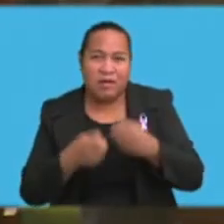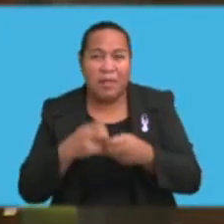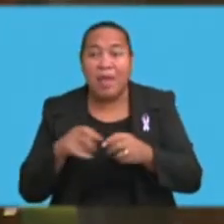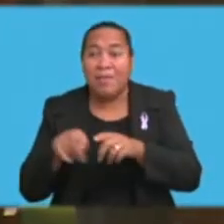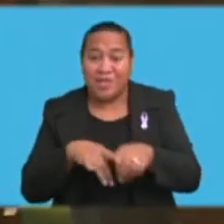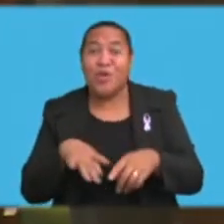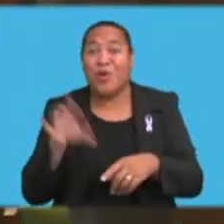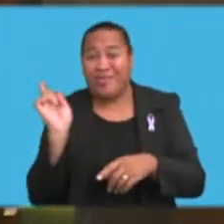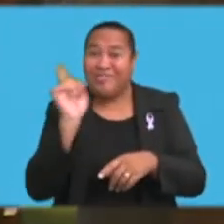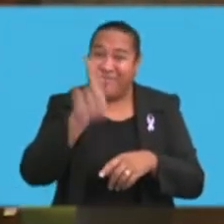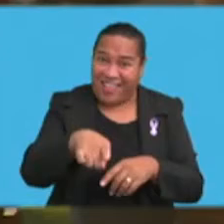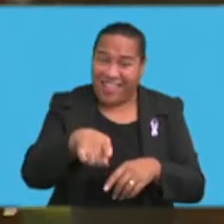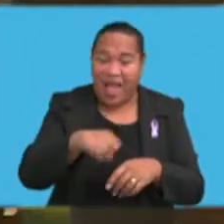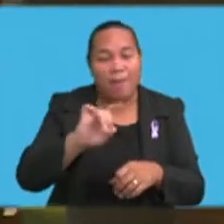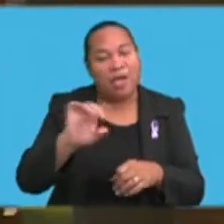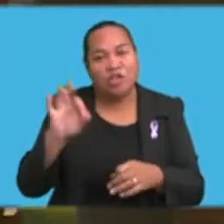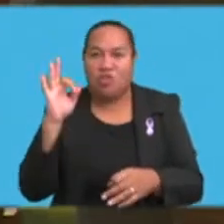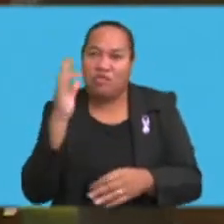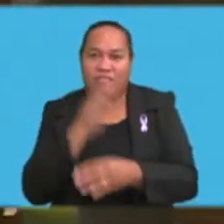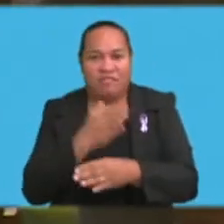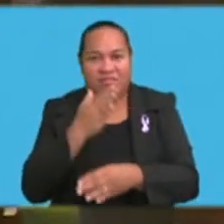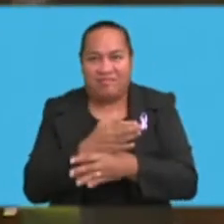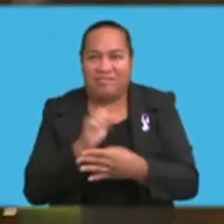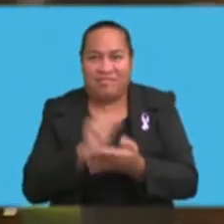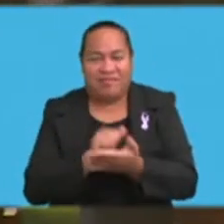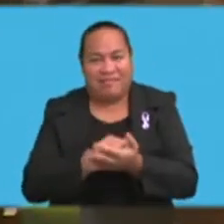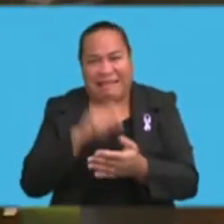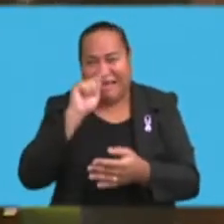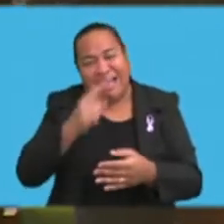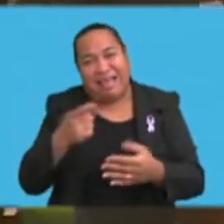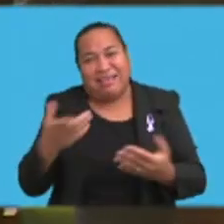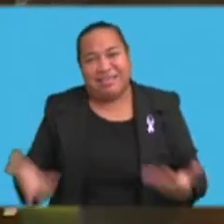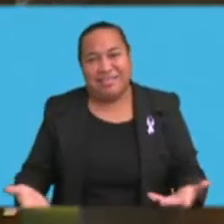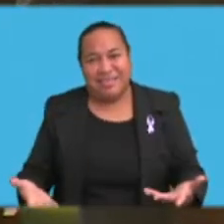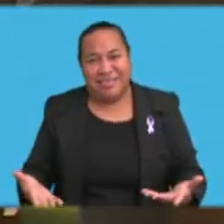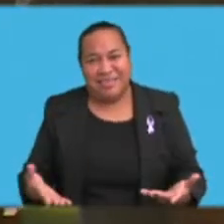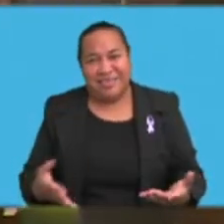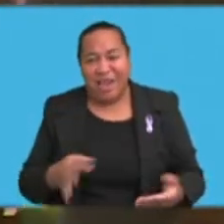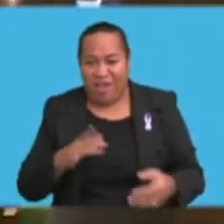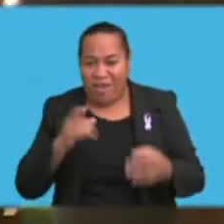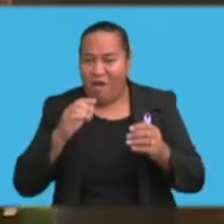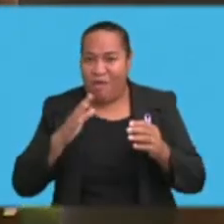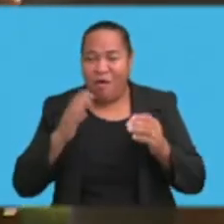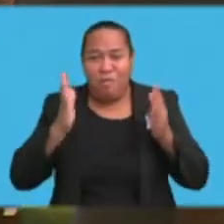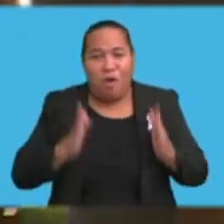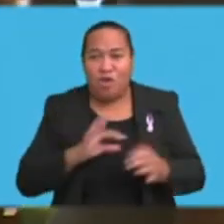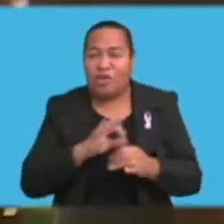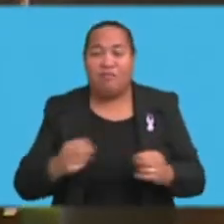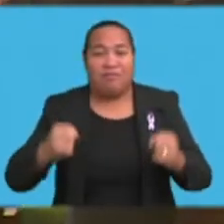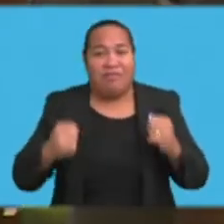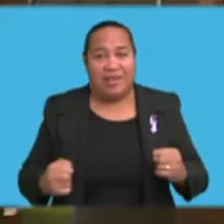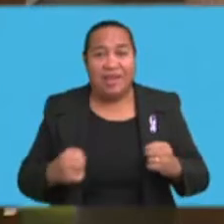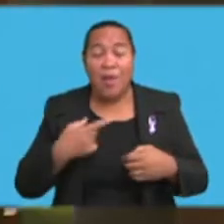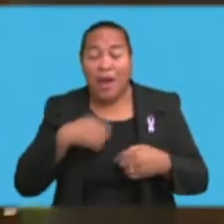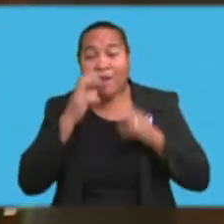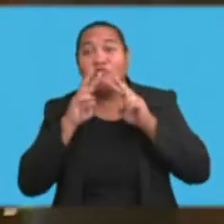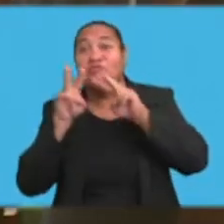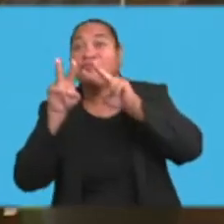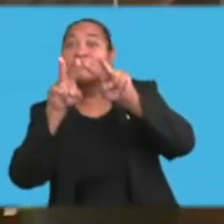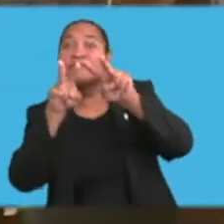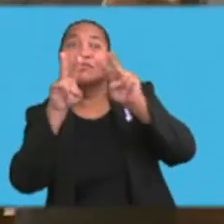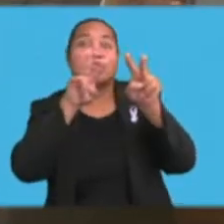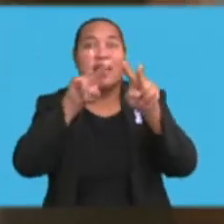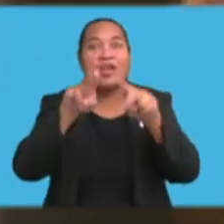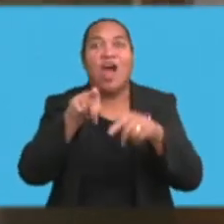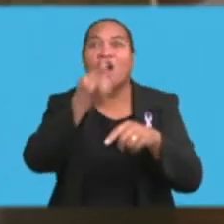you are present but you are not fully functional. Huh? Present but not fully functional. When I'm looking at that side, I'm not saying that you are not